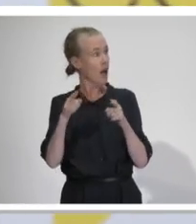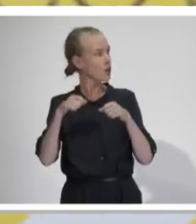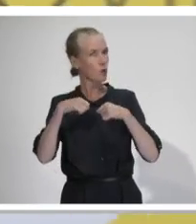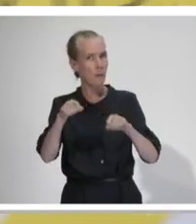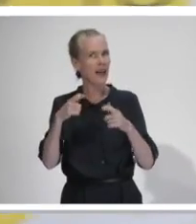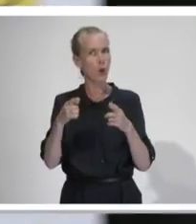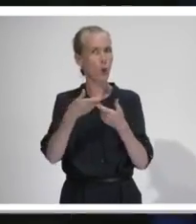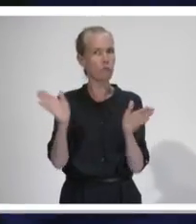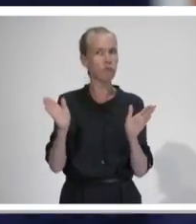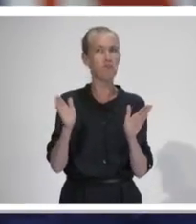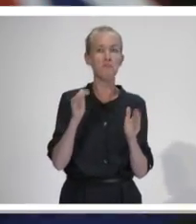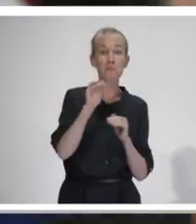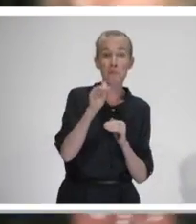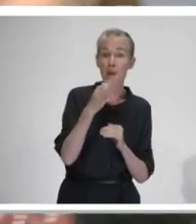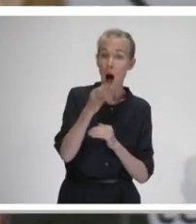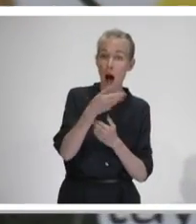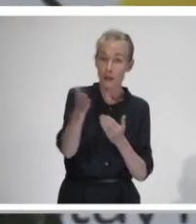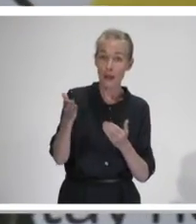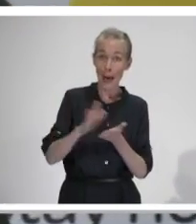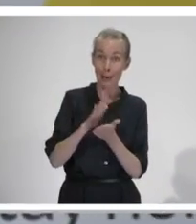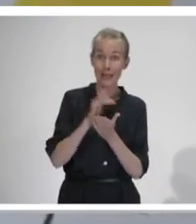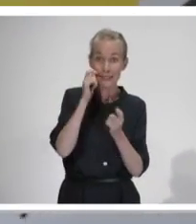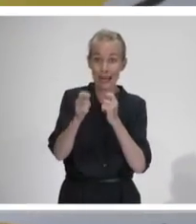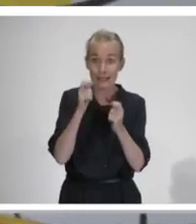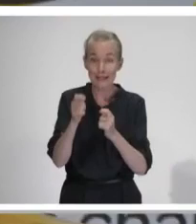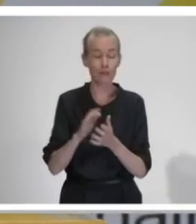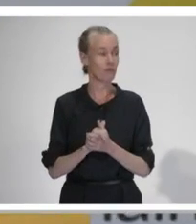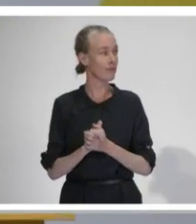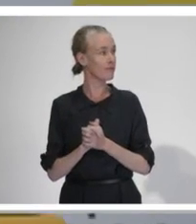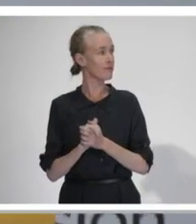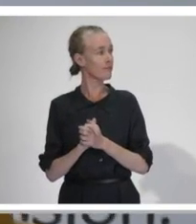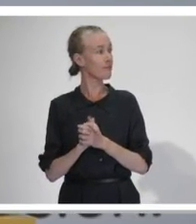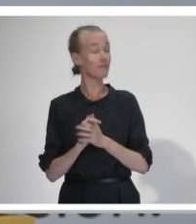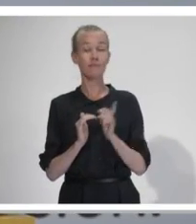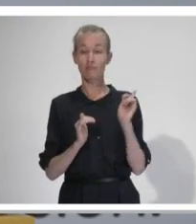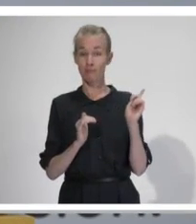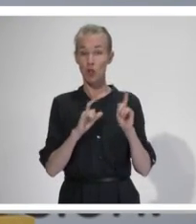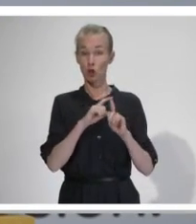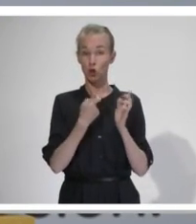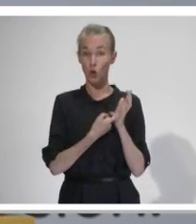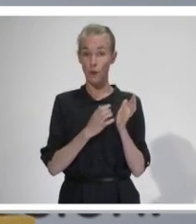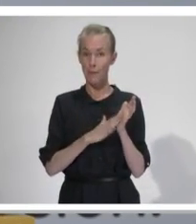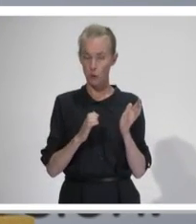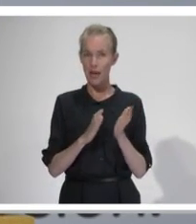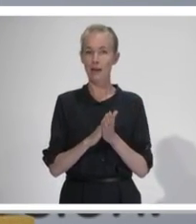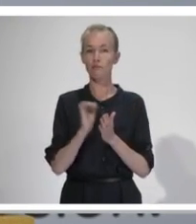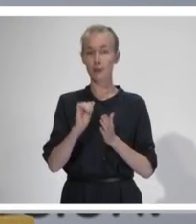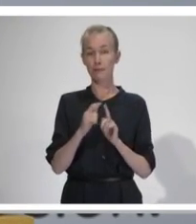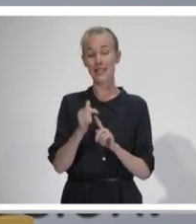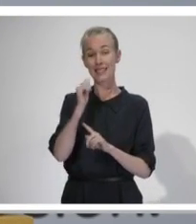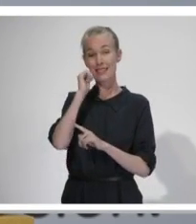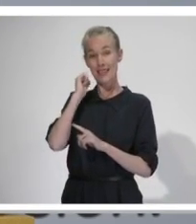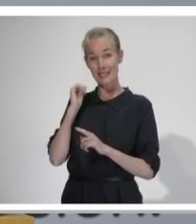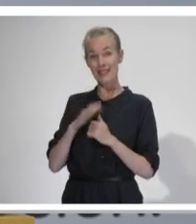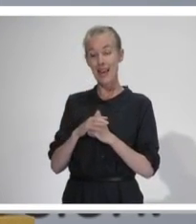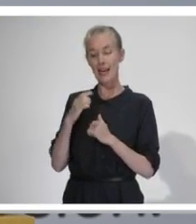snapshot test to do yesterday and today so that we could get the test results back to inform our advice about the